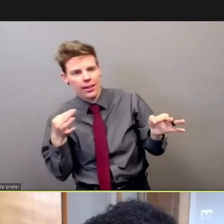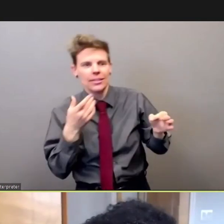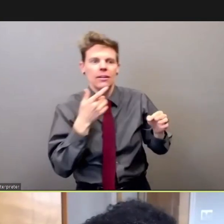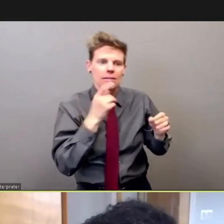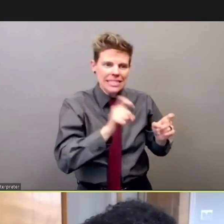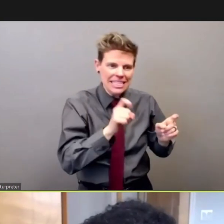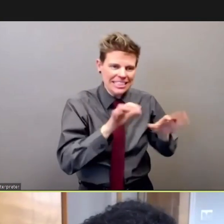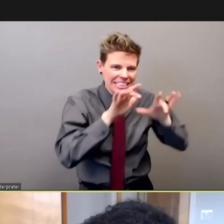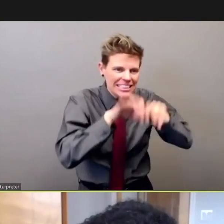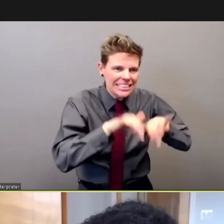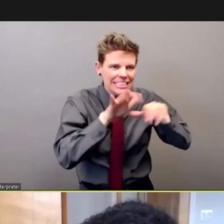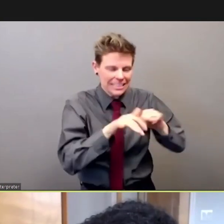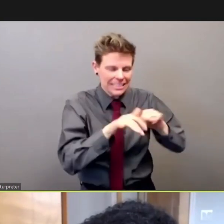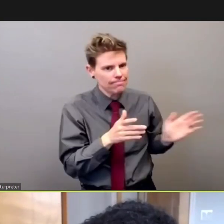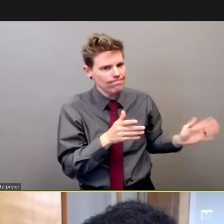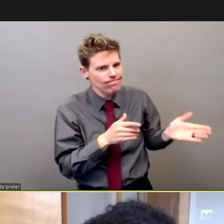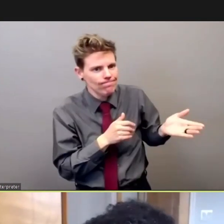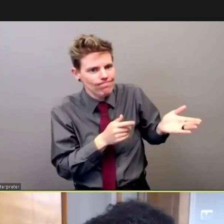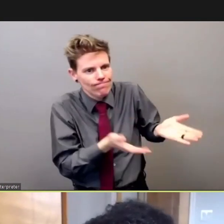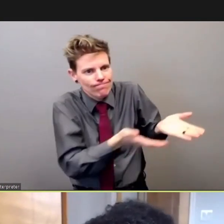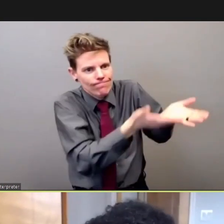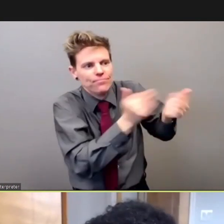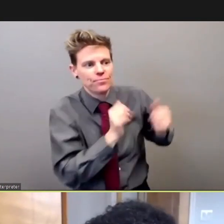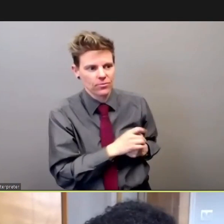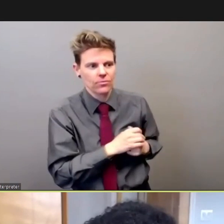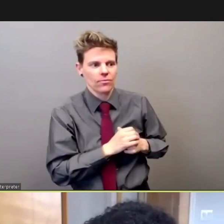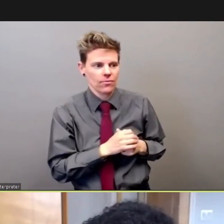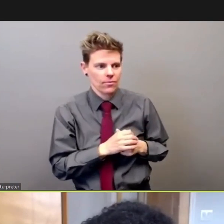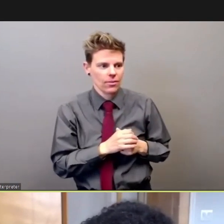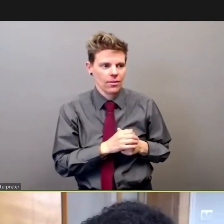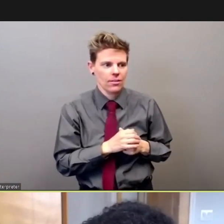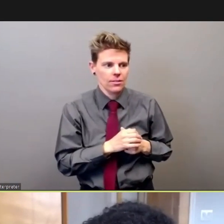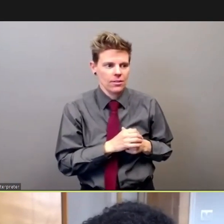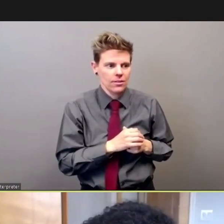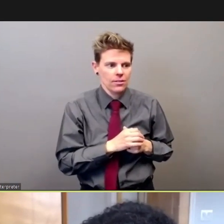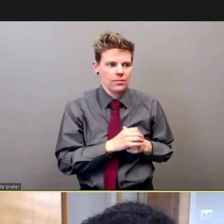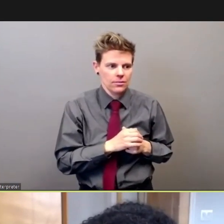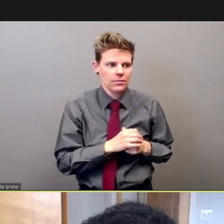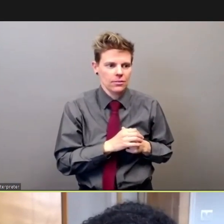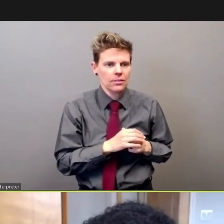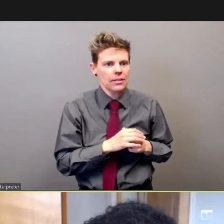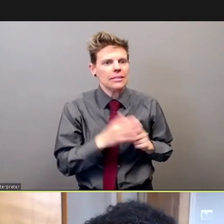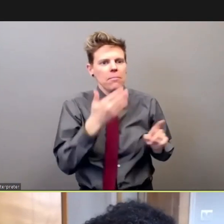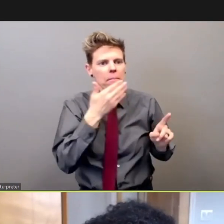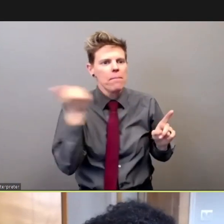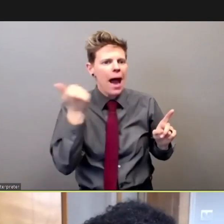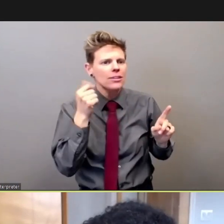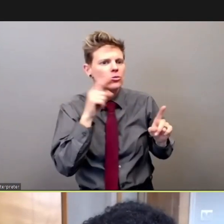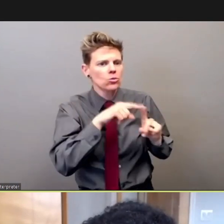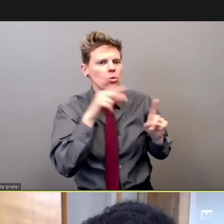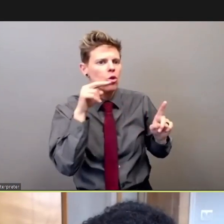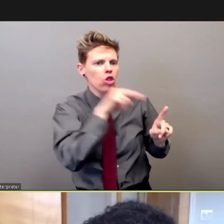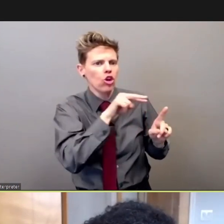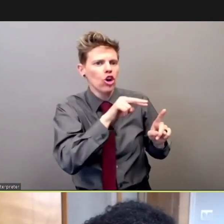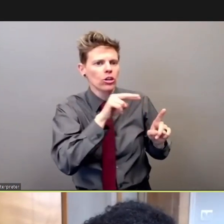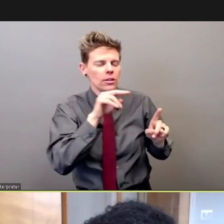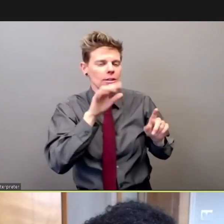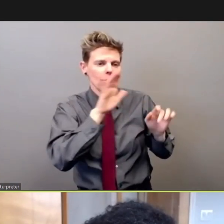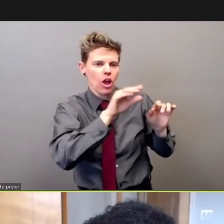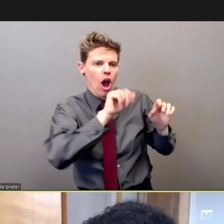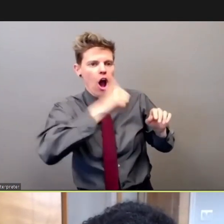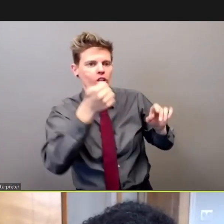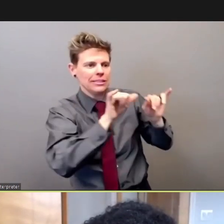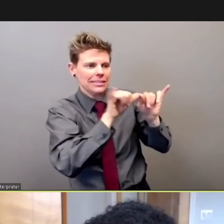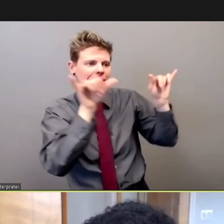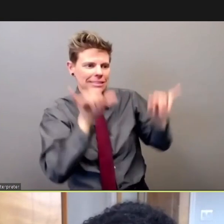really accurate race ethnicity data. And to your point about placing the race ethnicity on the dashboard, we will place it there when we feel like